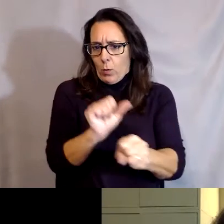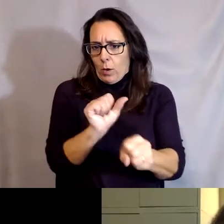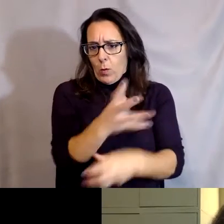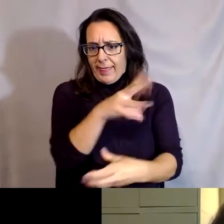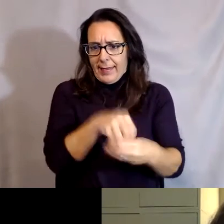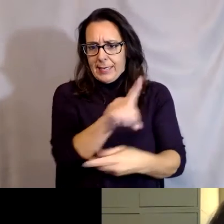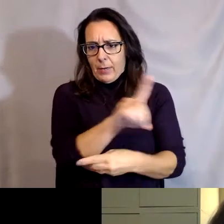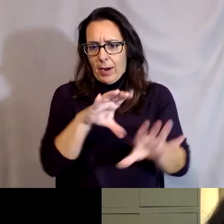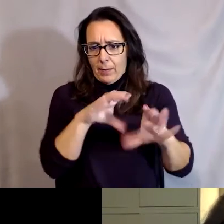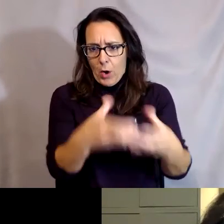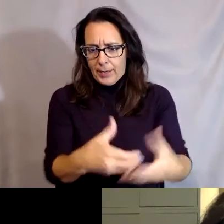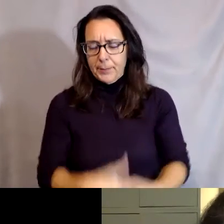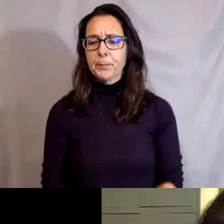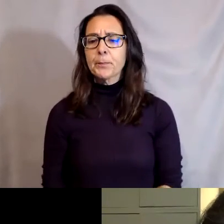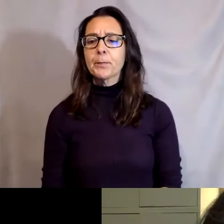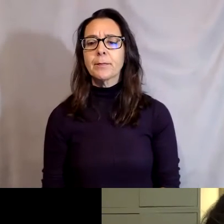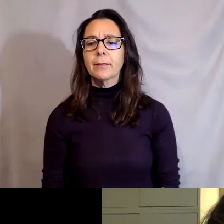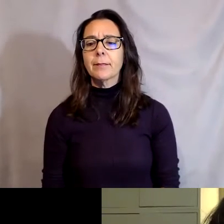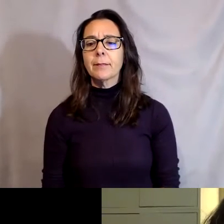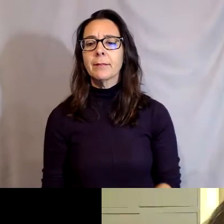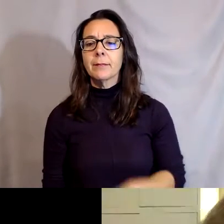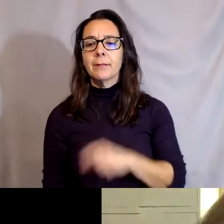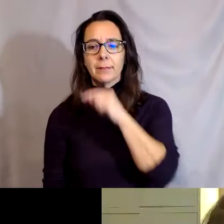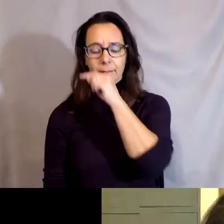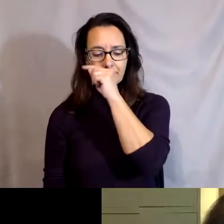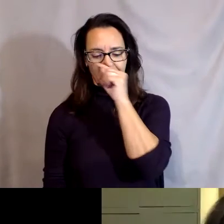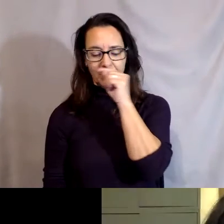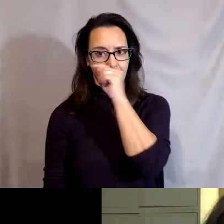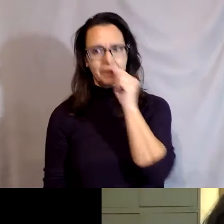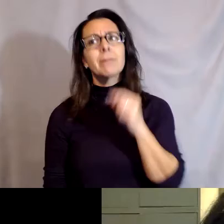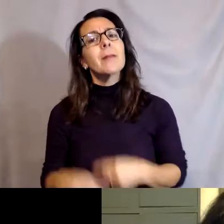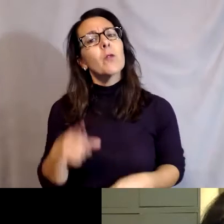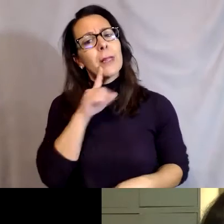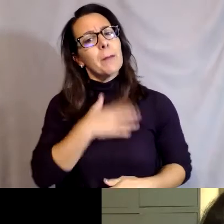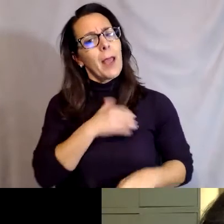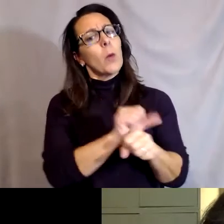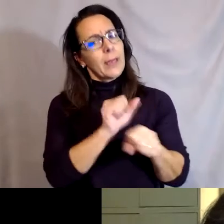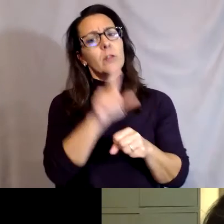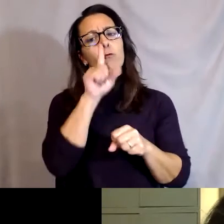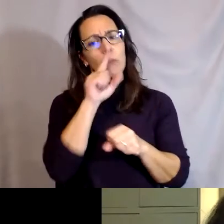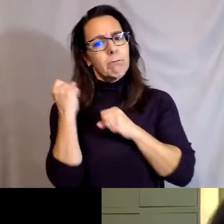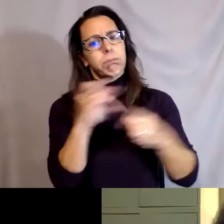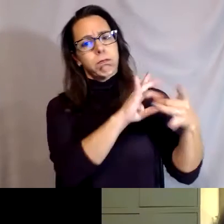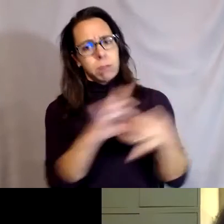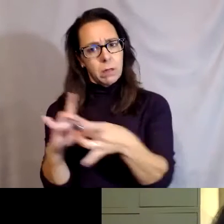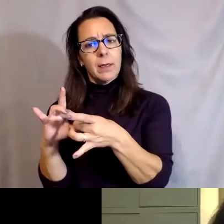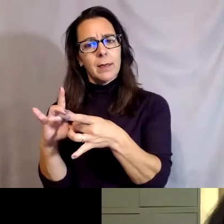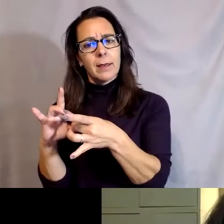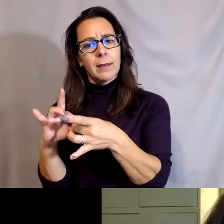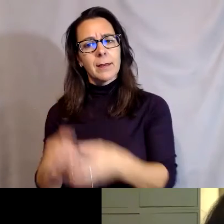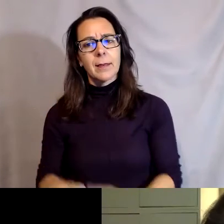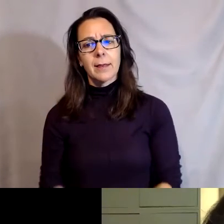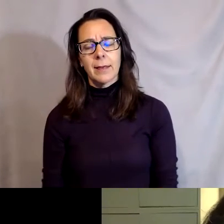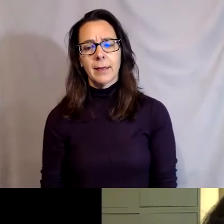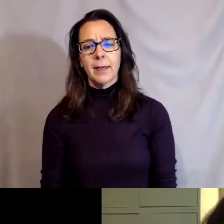party? It is very much connected. It is very much connected. We elect has a